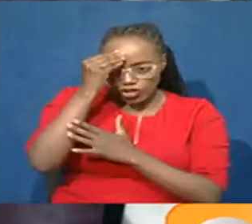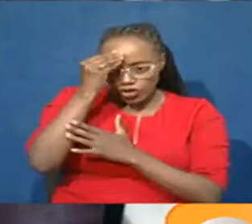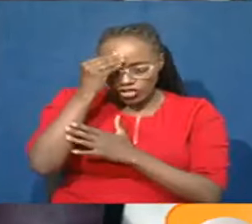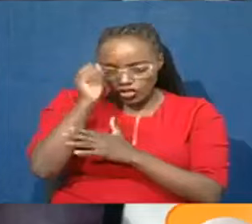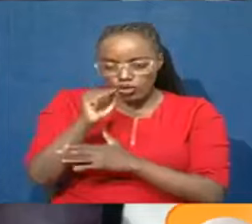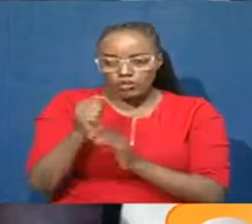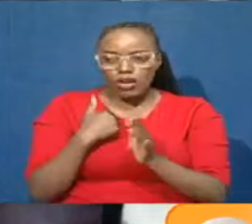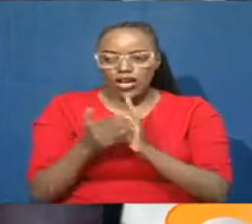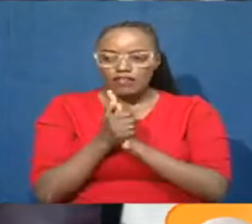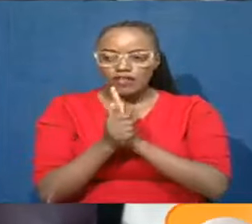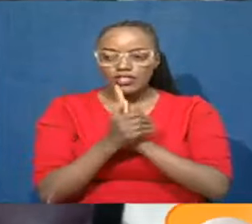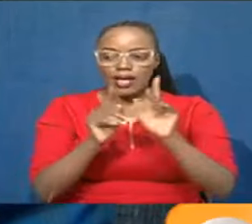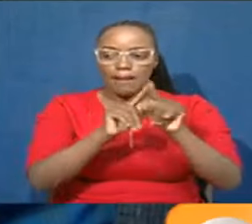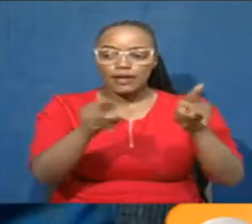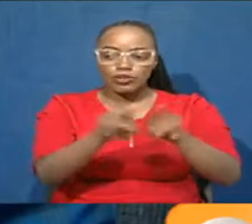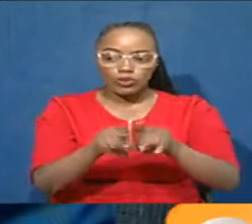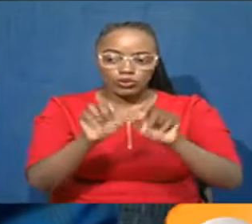skill, but also they have